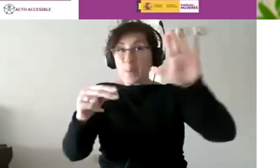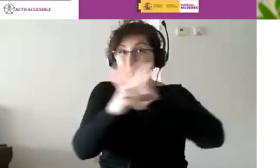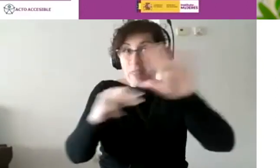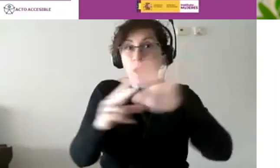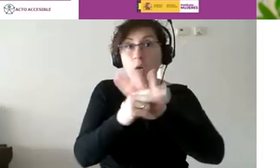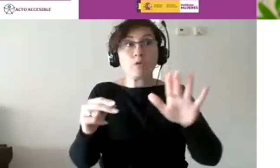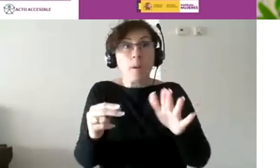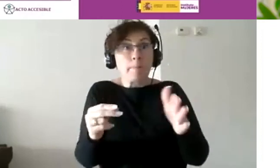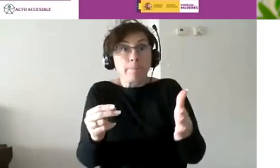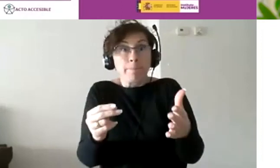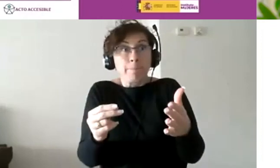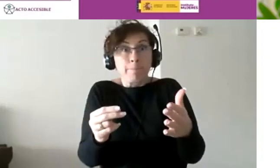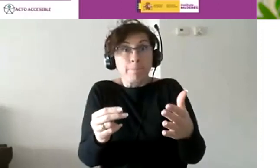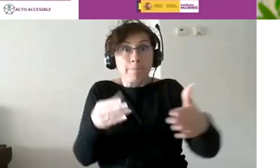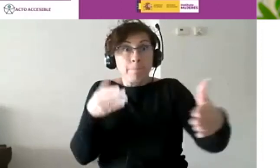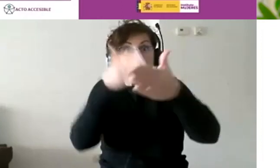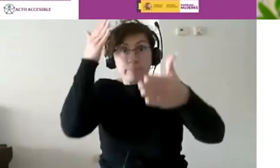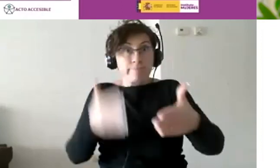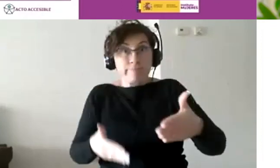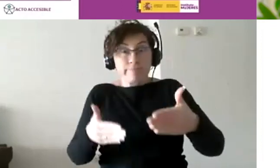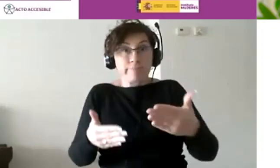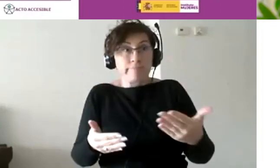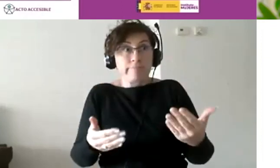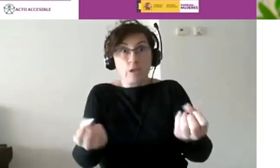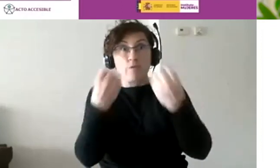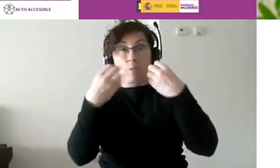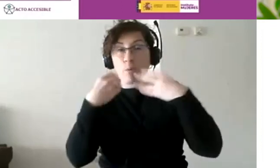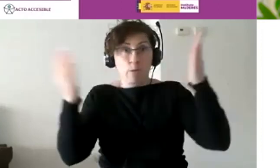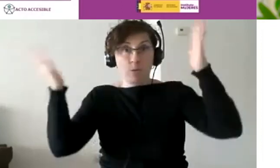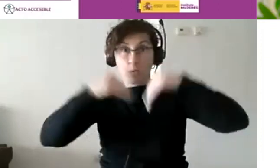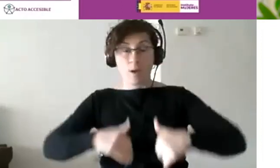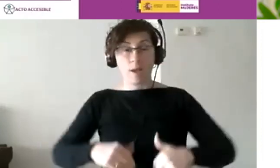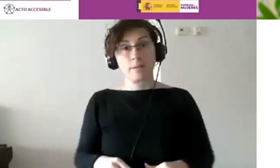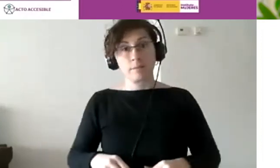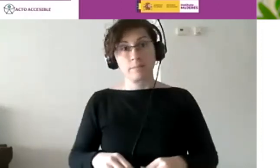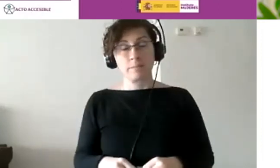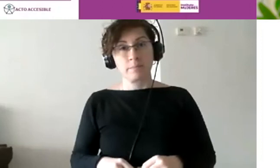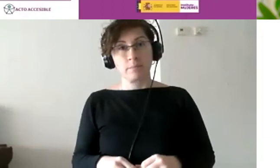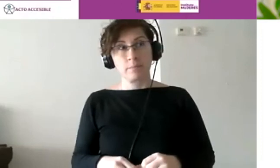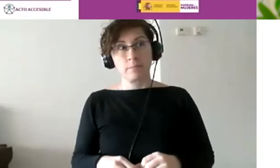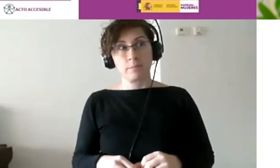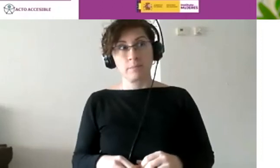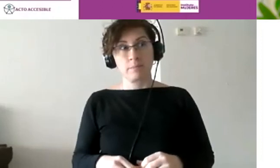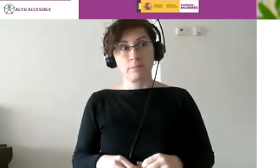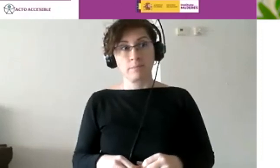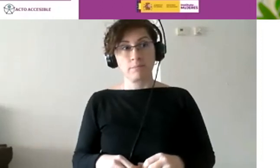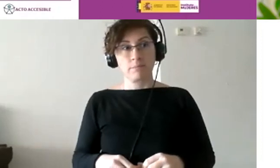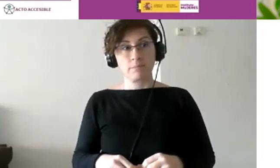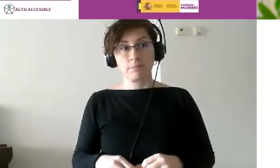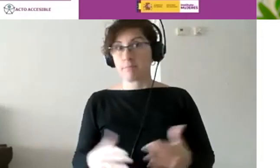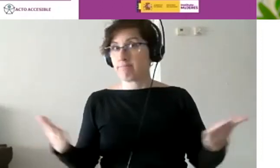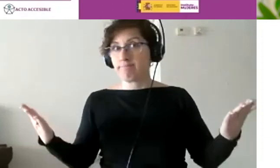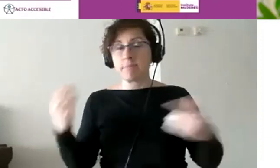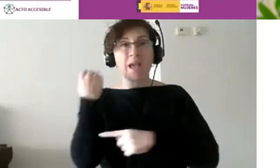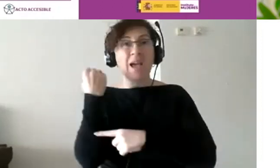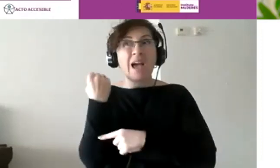So there is not any kind of support for silent translation,